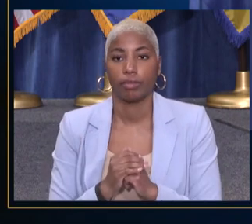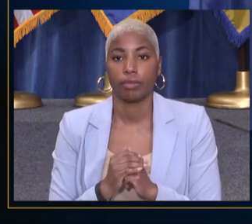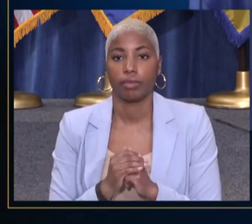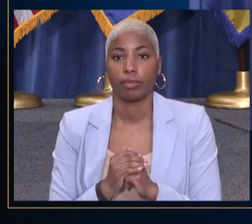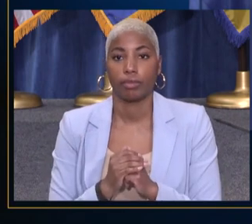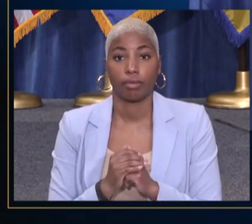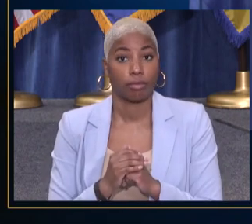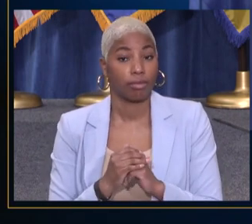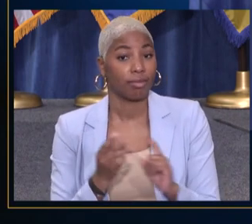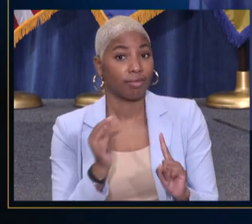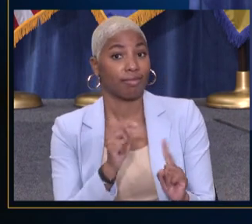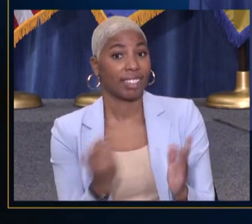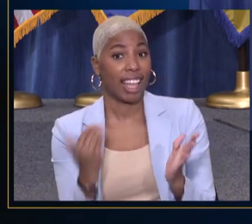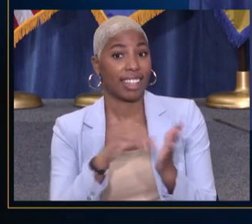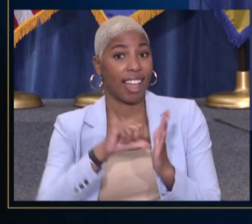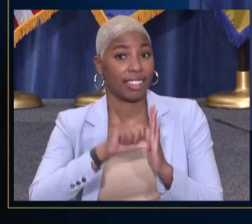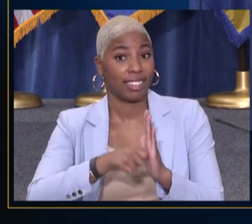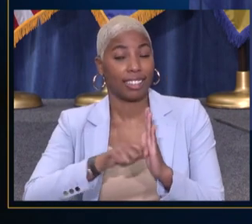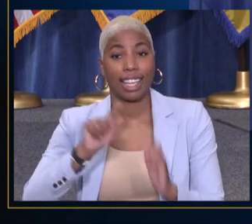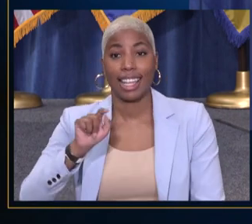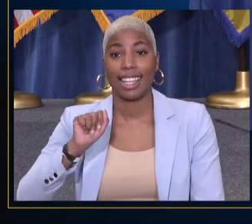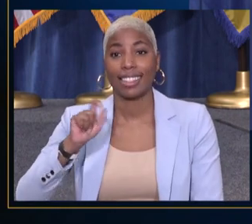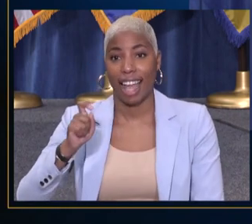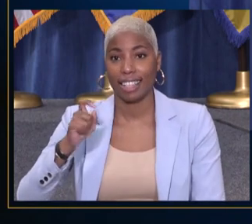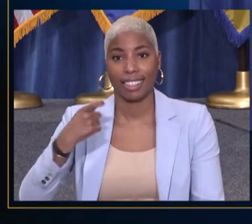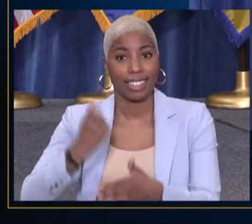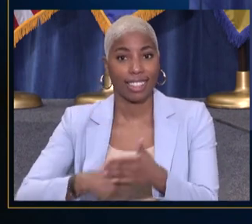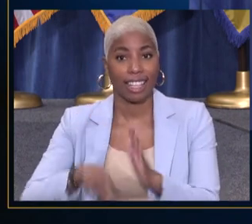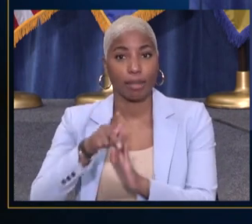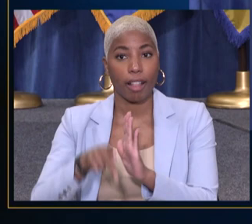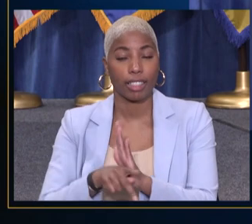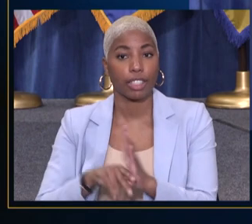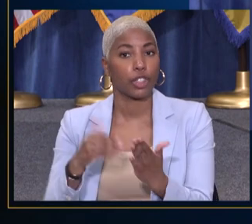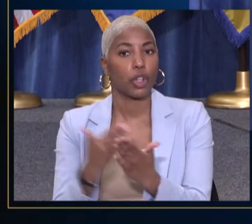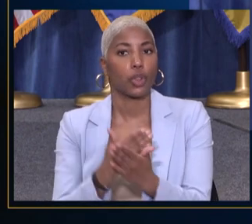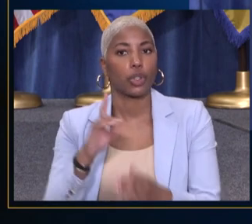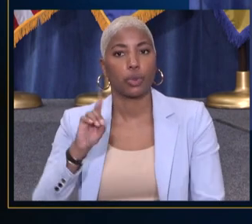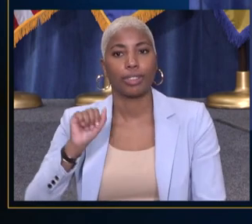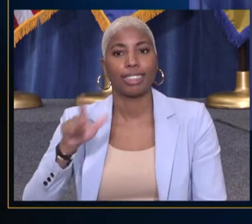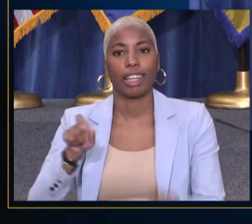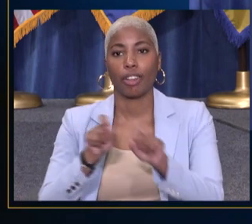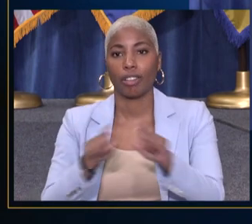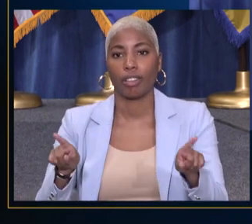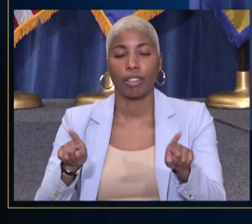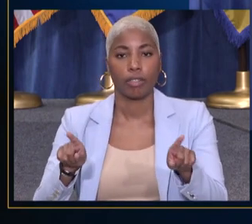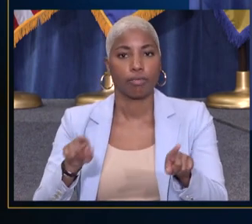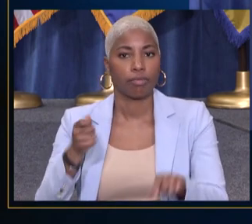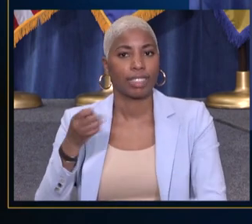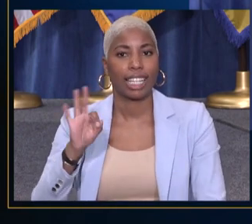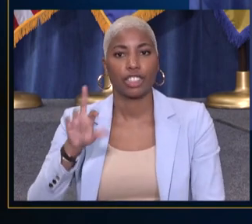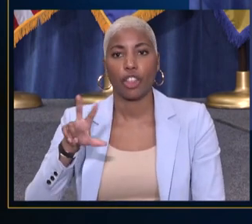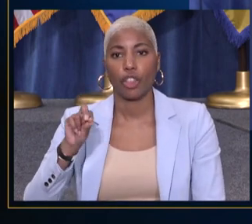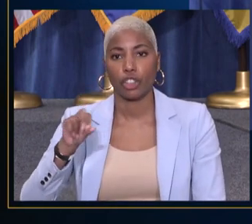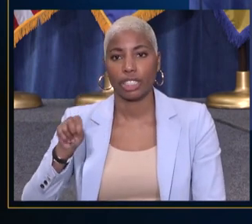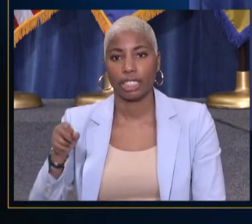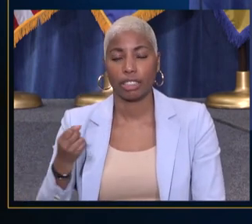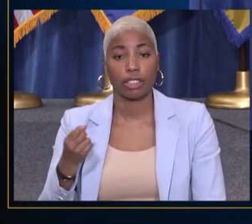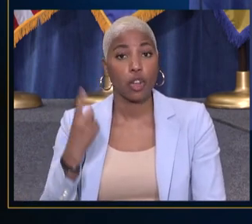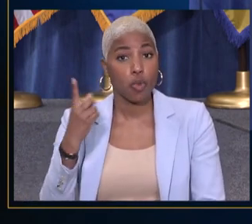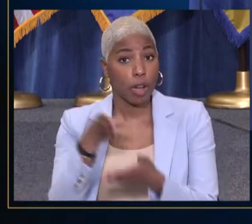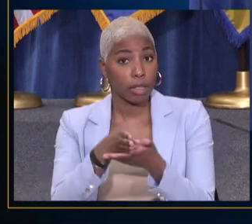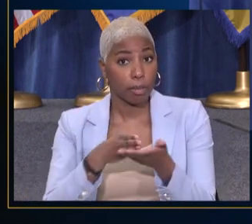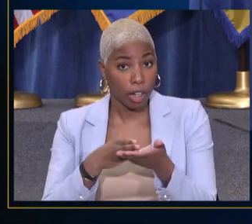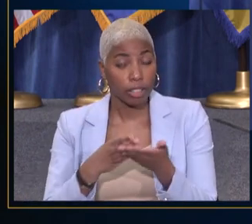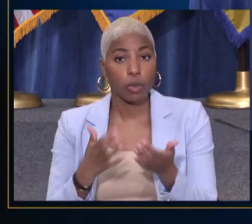tax policy, that when the New Deal was rolled out in the 30s, one of the pieces they were trying to move